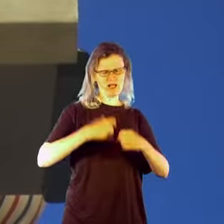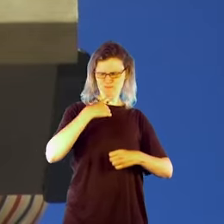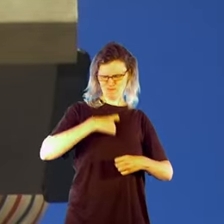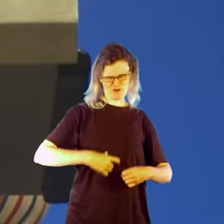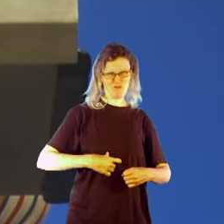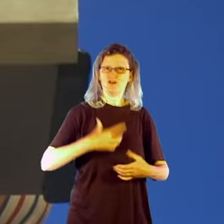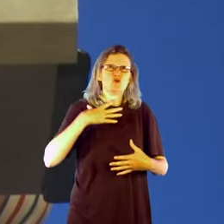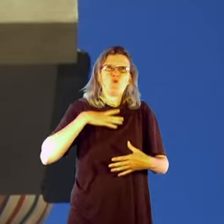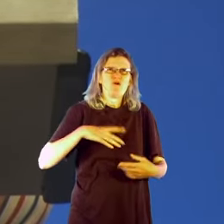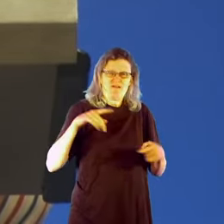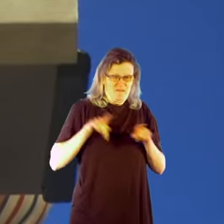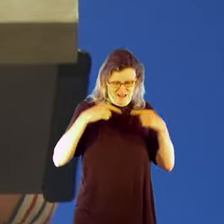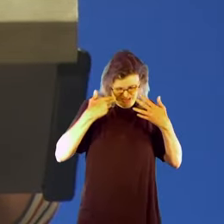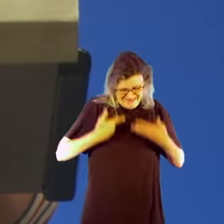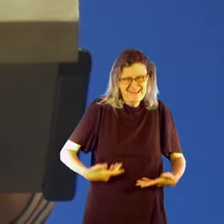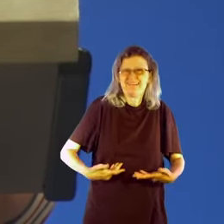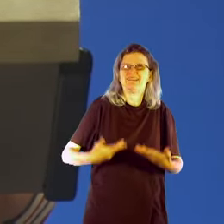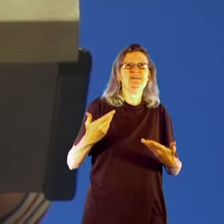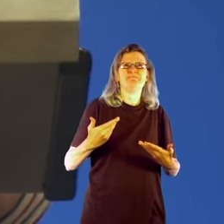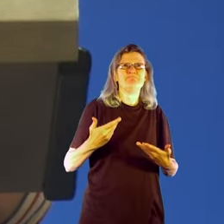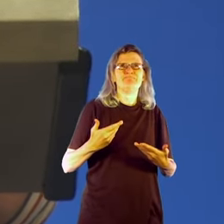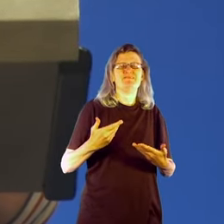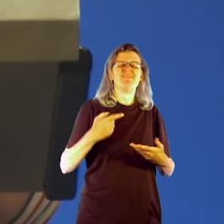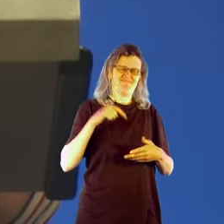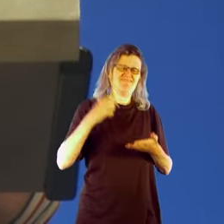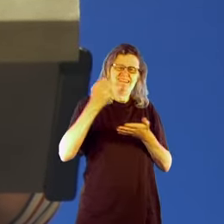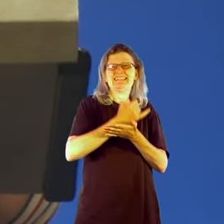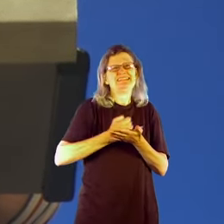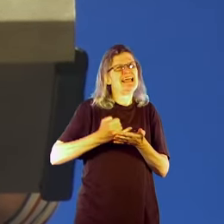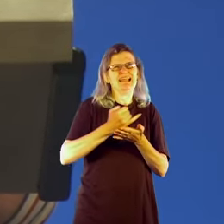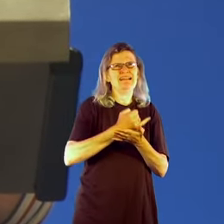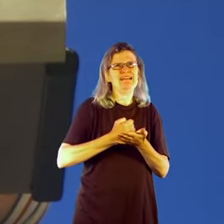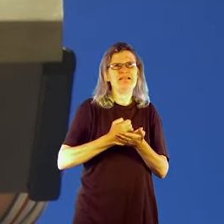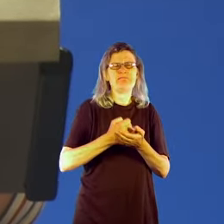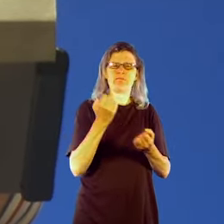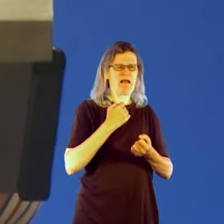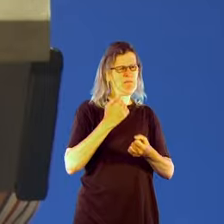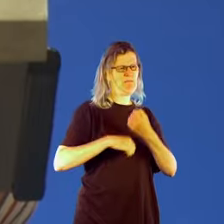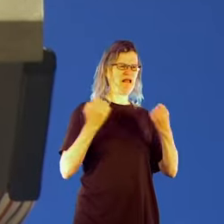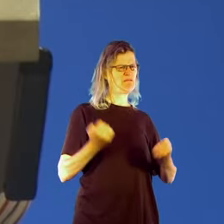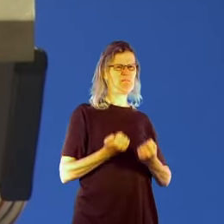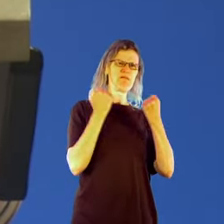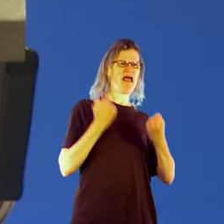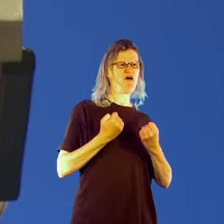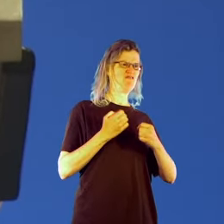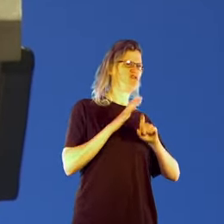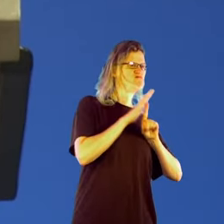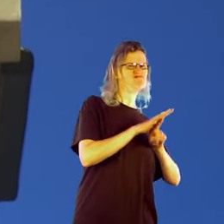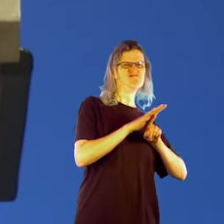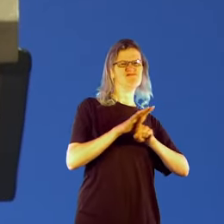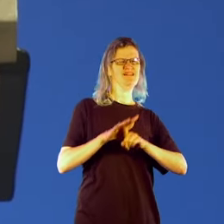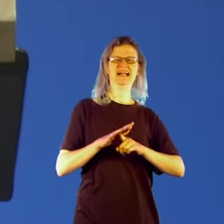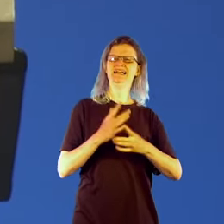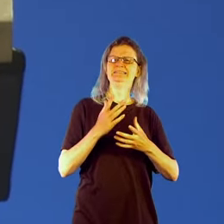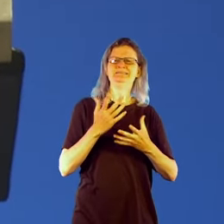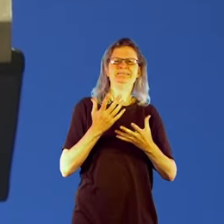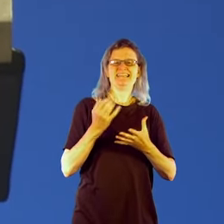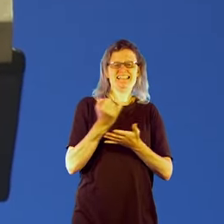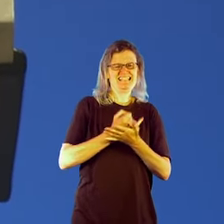to become. It is sin. It is all sin, every part of us.